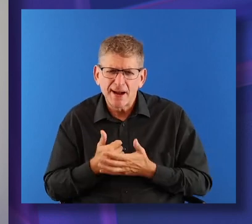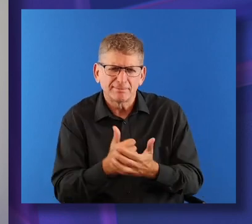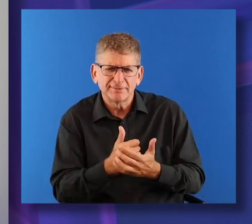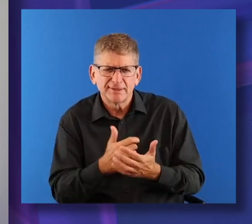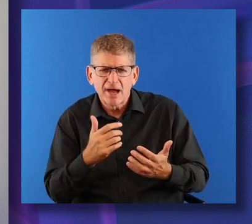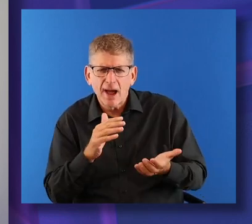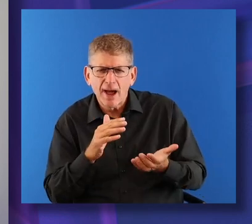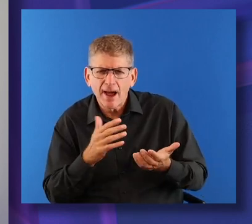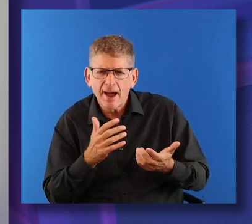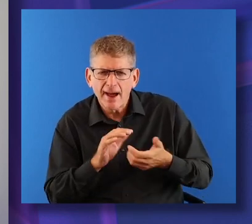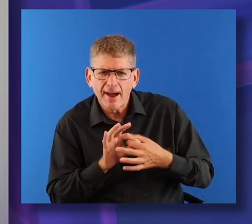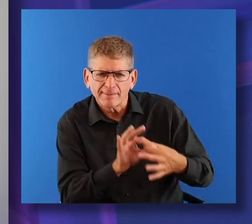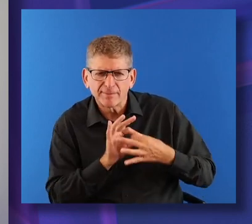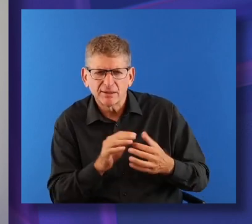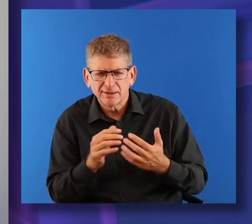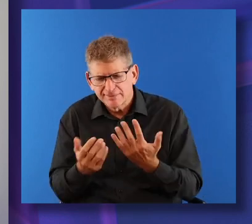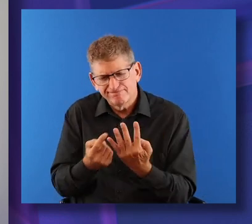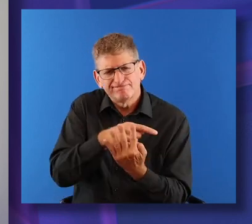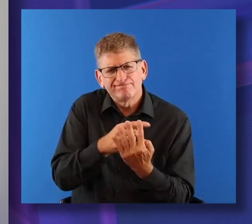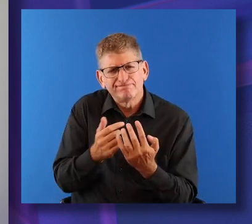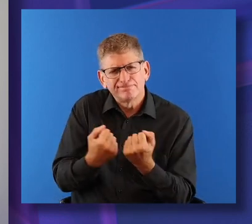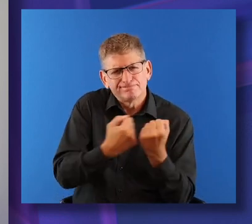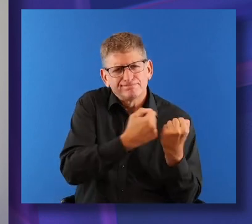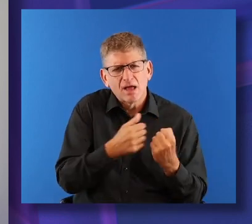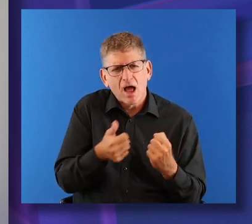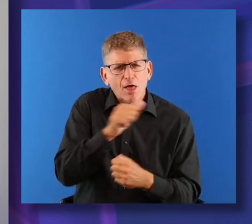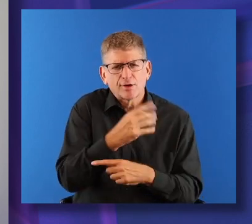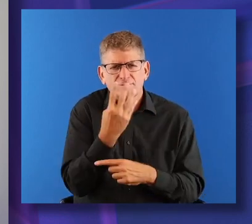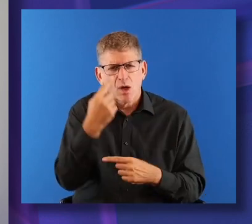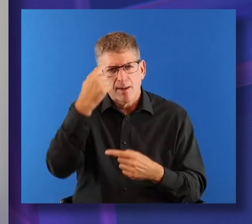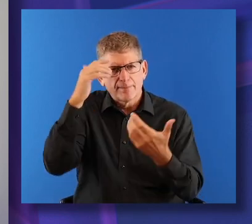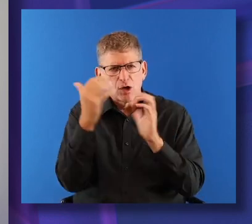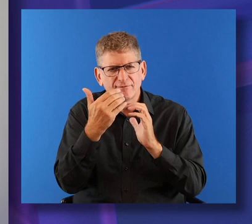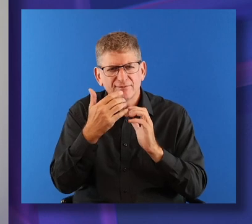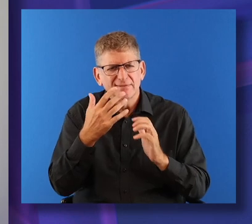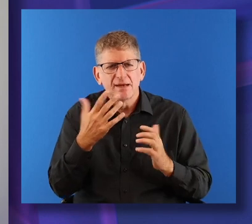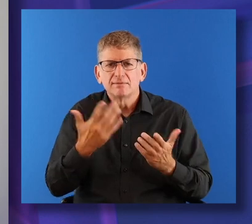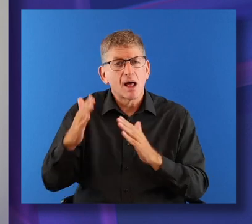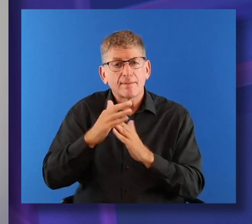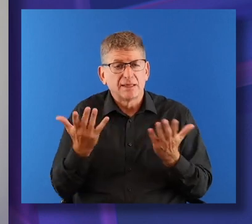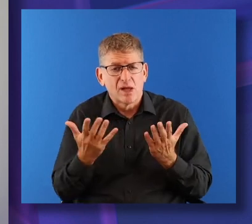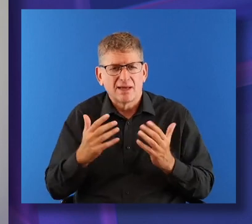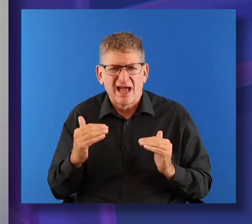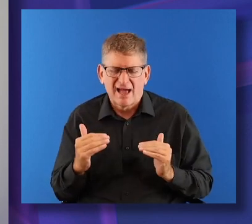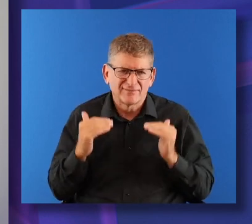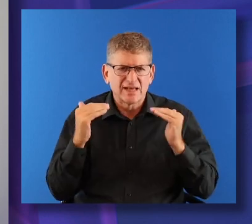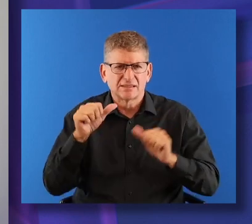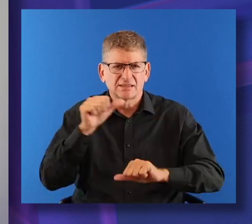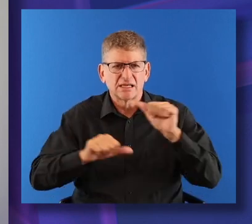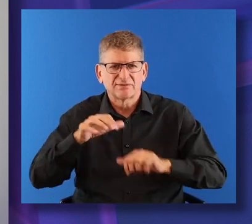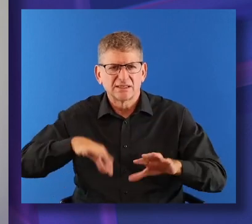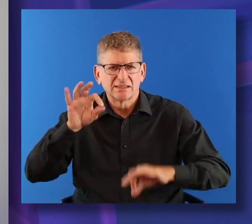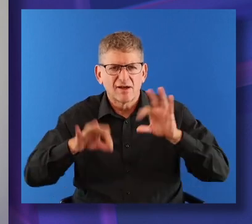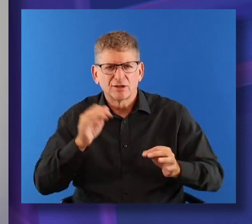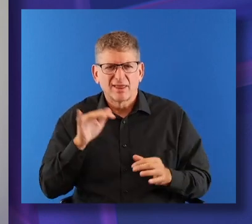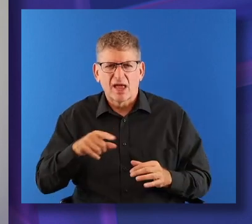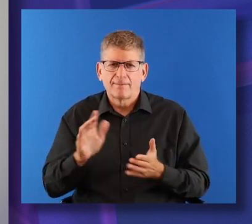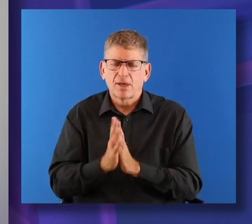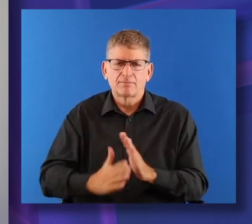and complement the other four paradigms, and ultimately advance scientific discovery that brings high quality medicine to